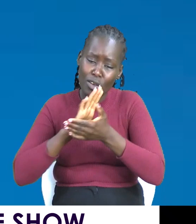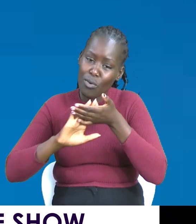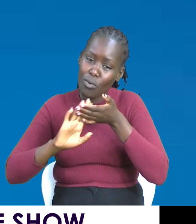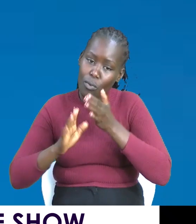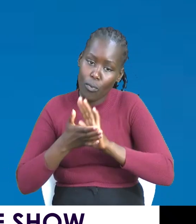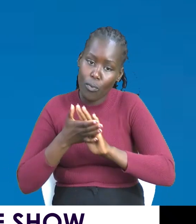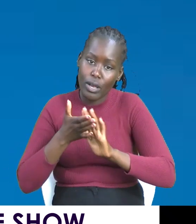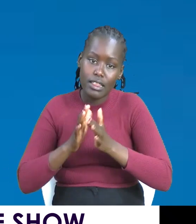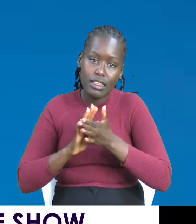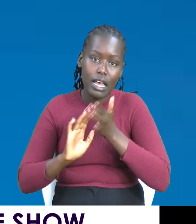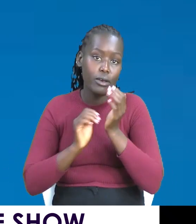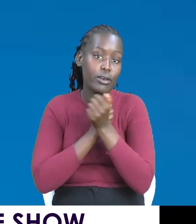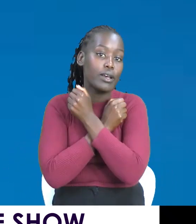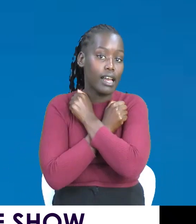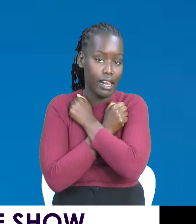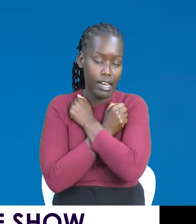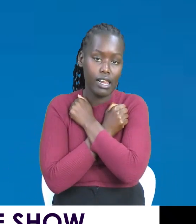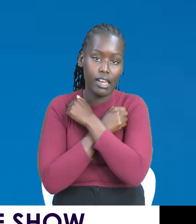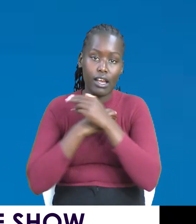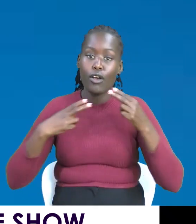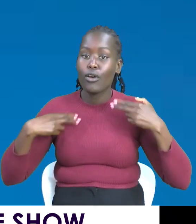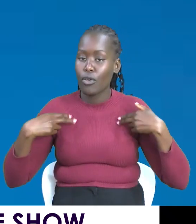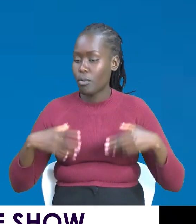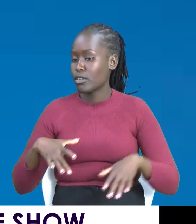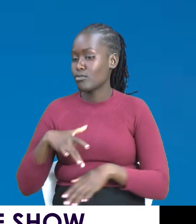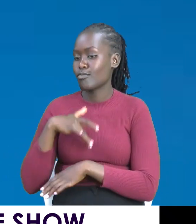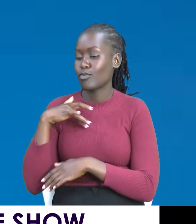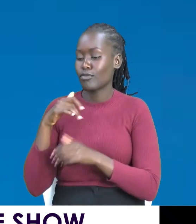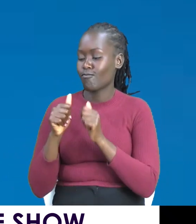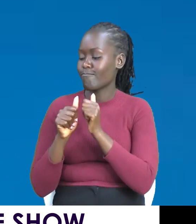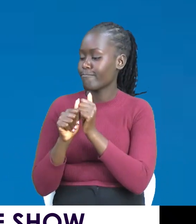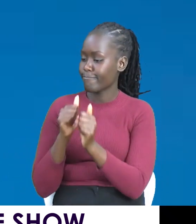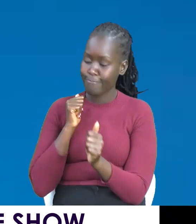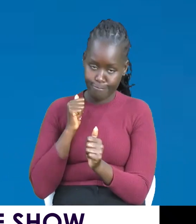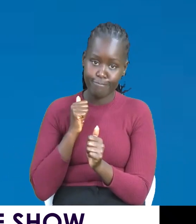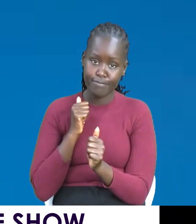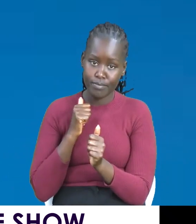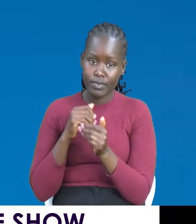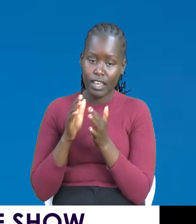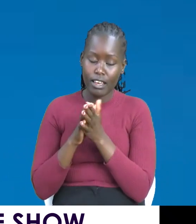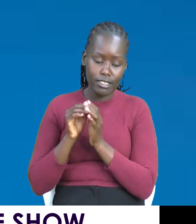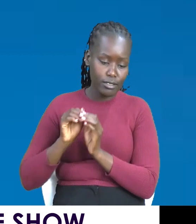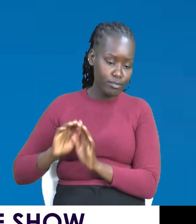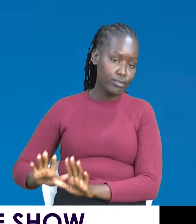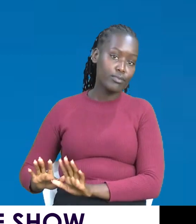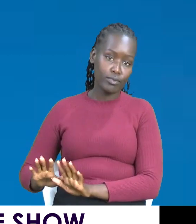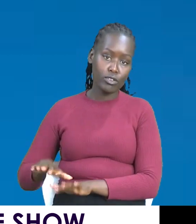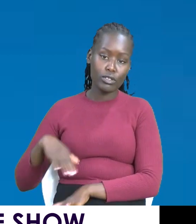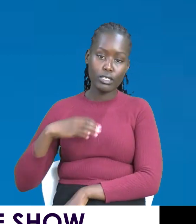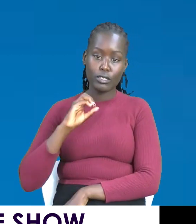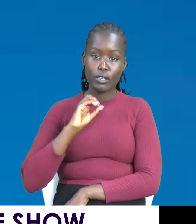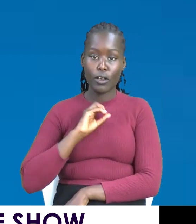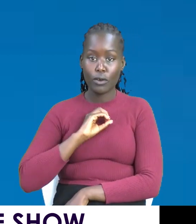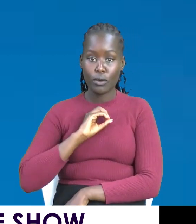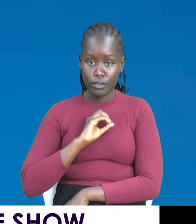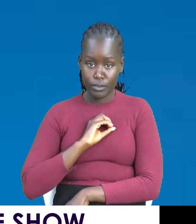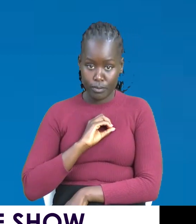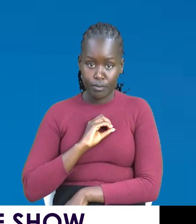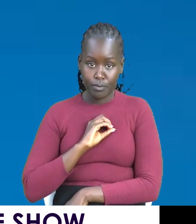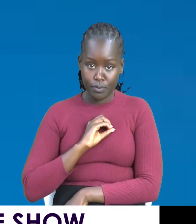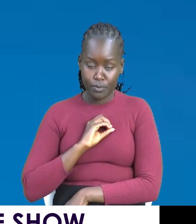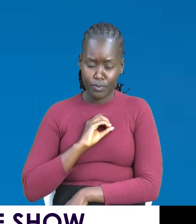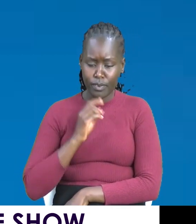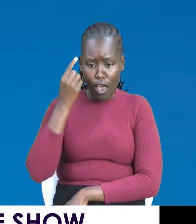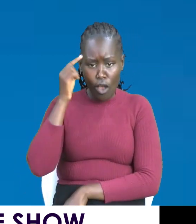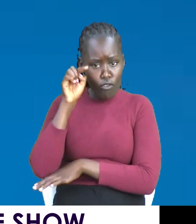Without love, humanity will feel rejected and left on its own. So